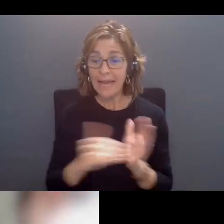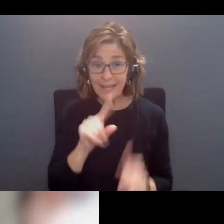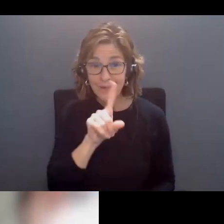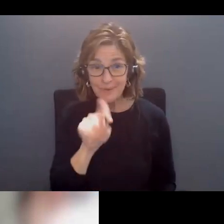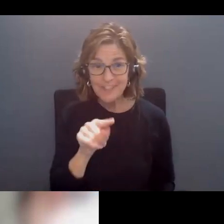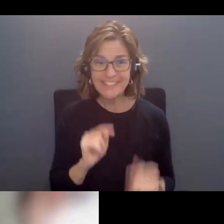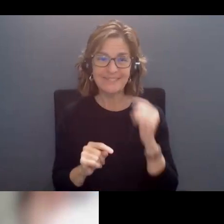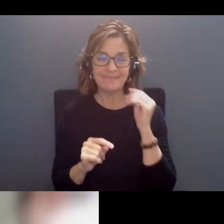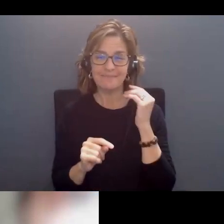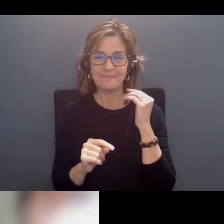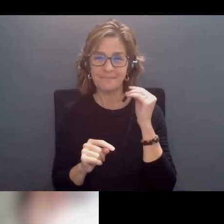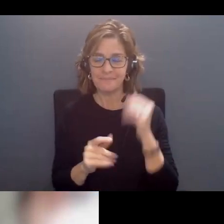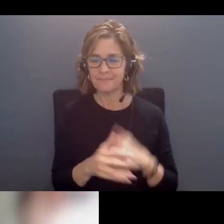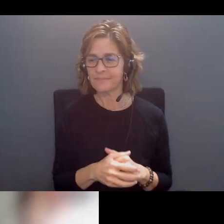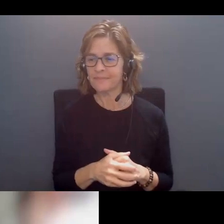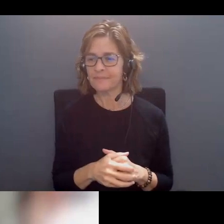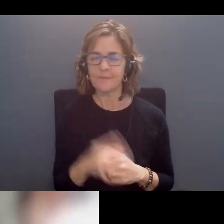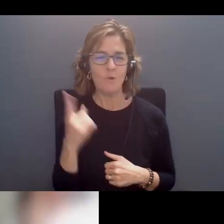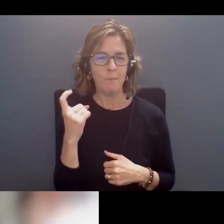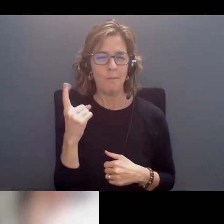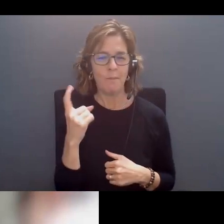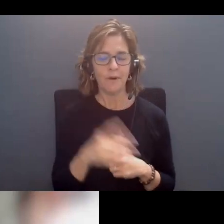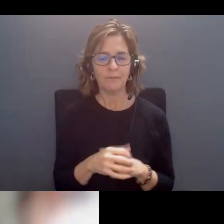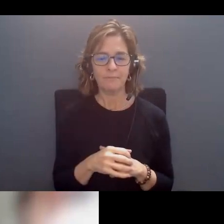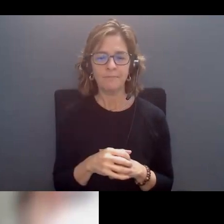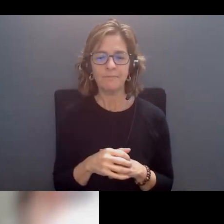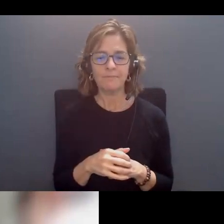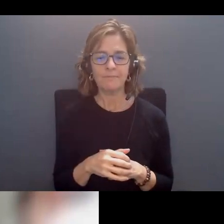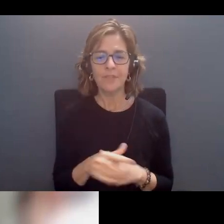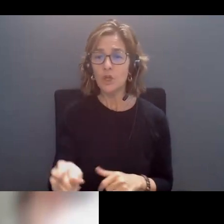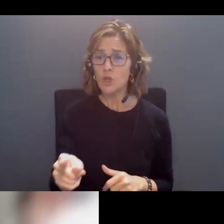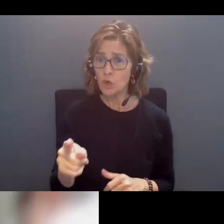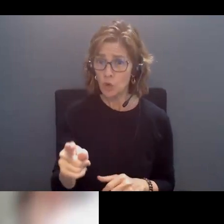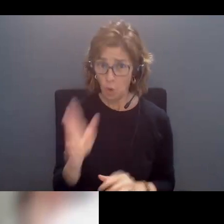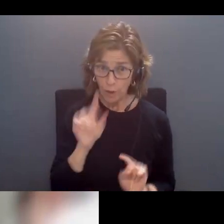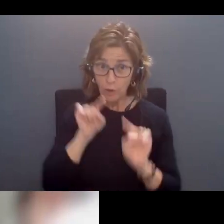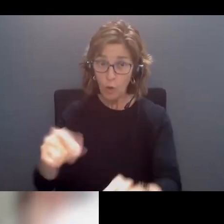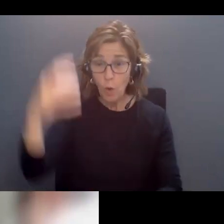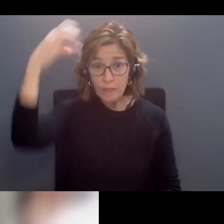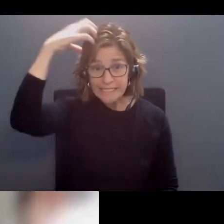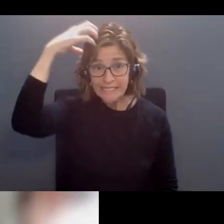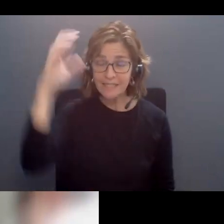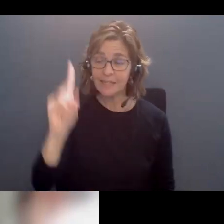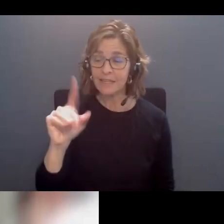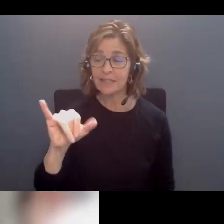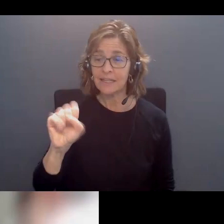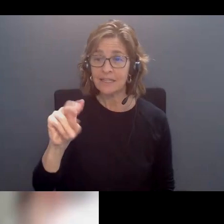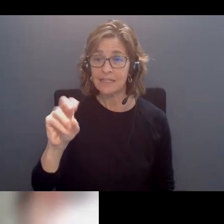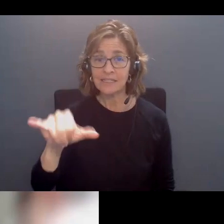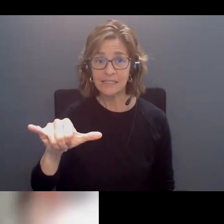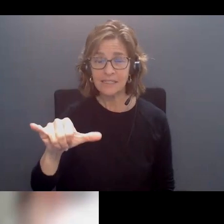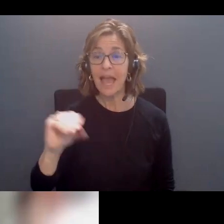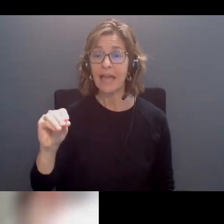looks like we got another question. We have one more question. Yes. What will you be doing in Disney, and what are you most looking forward to from that